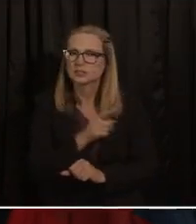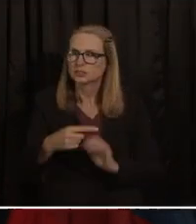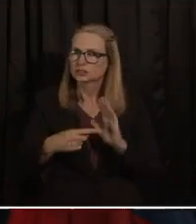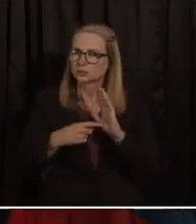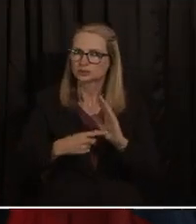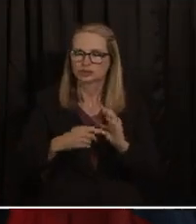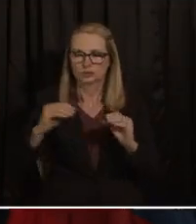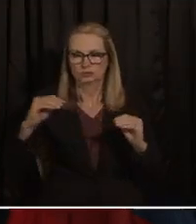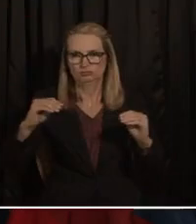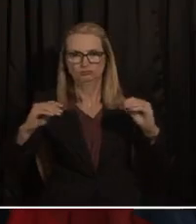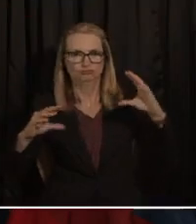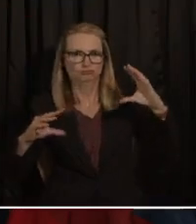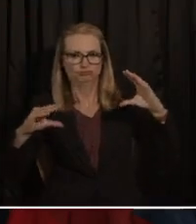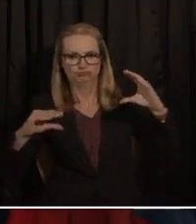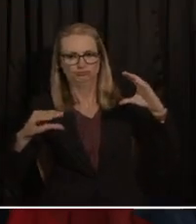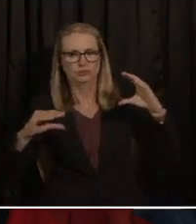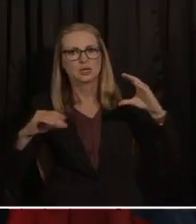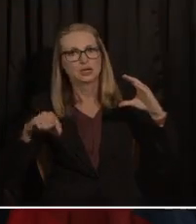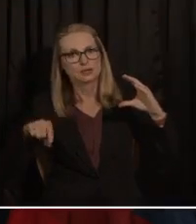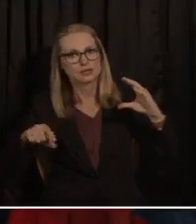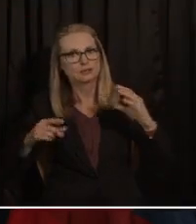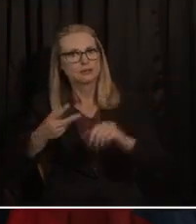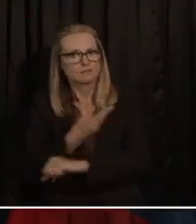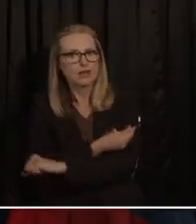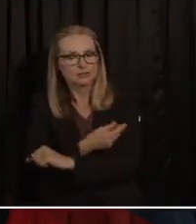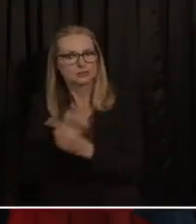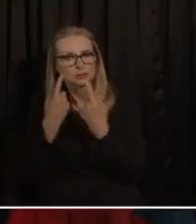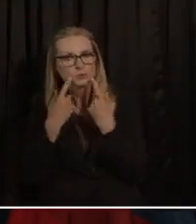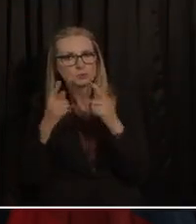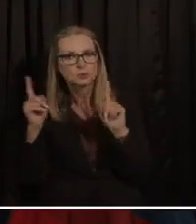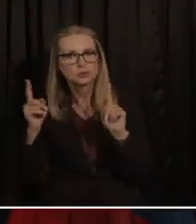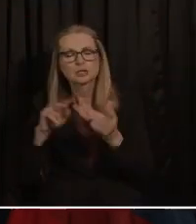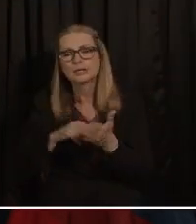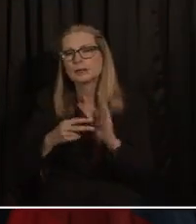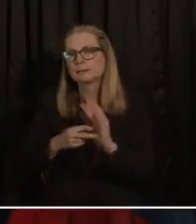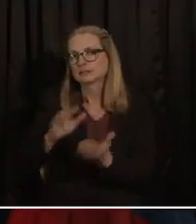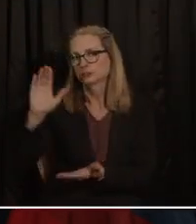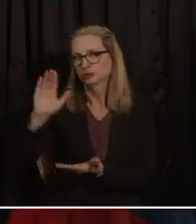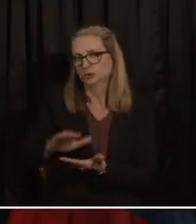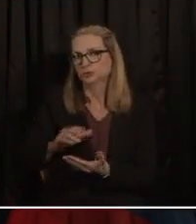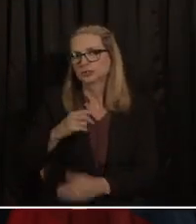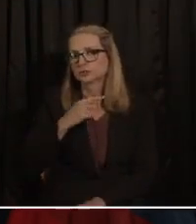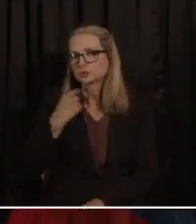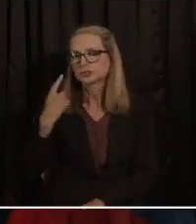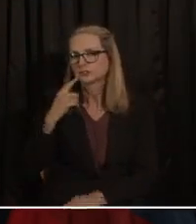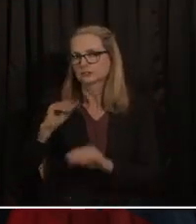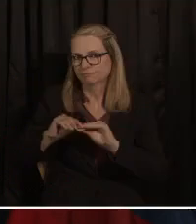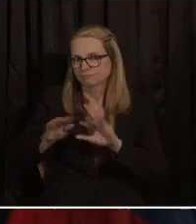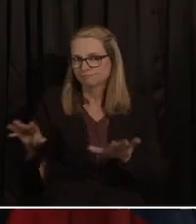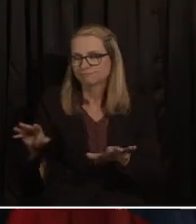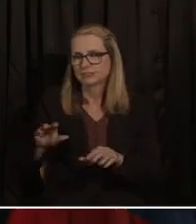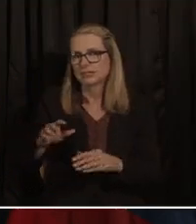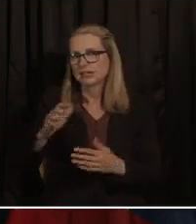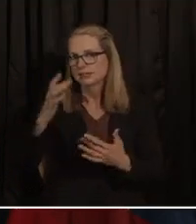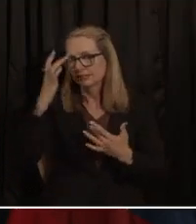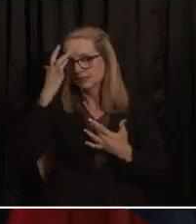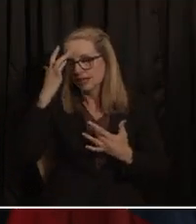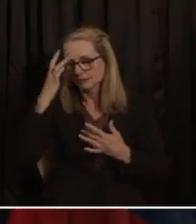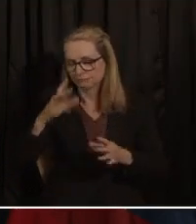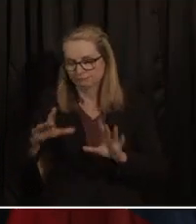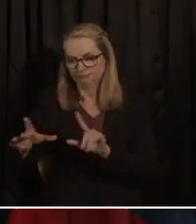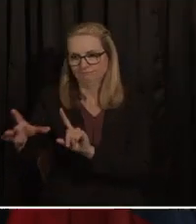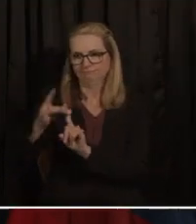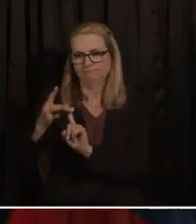vaccination works, significantly reduces your risk of contracting the virus. If you do contract the virus, it significantly reduces your